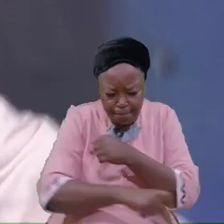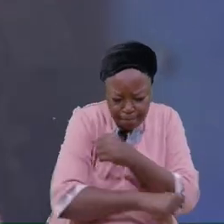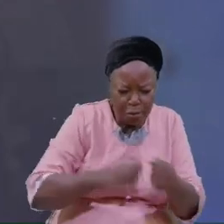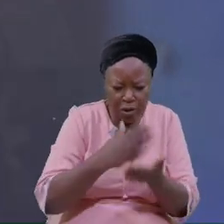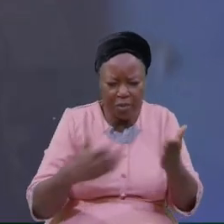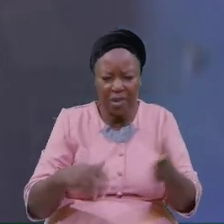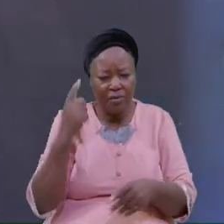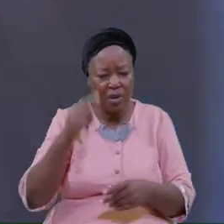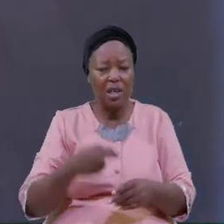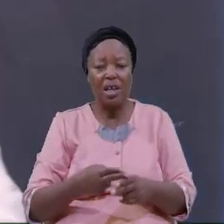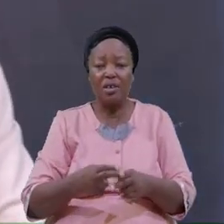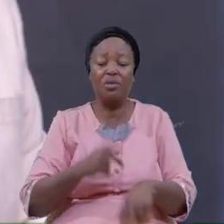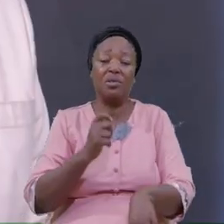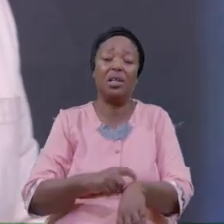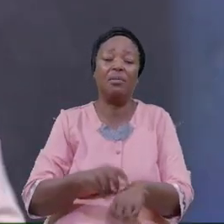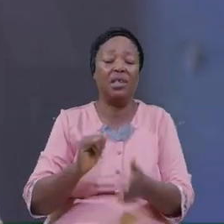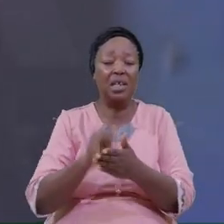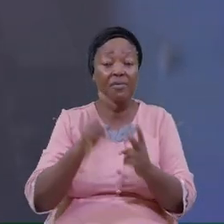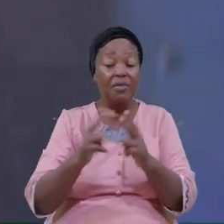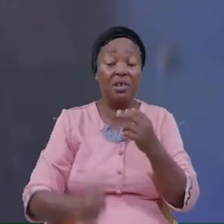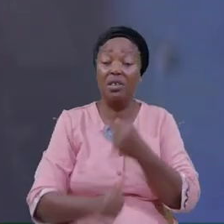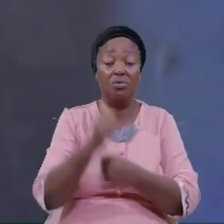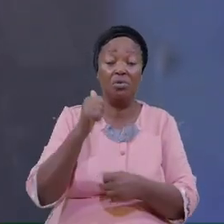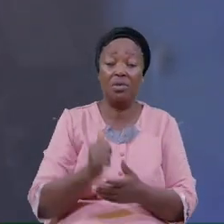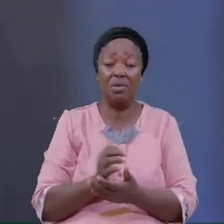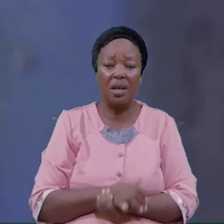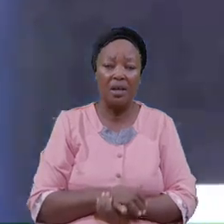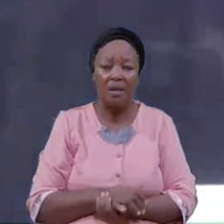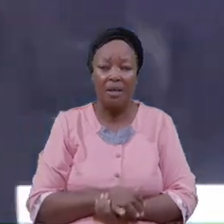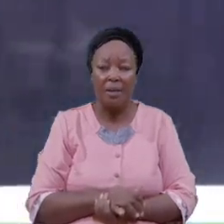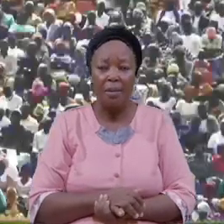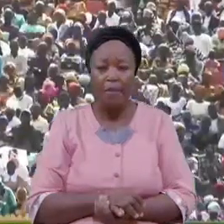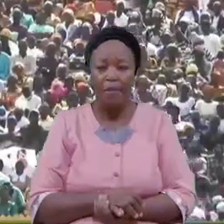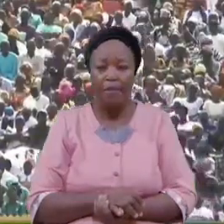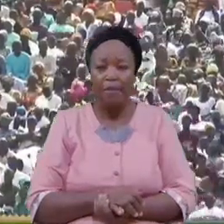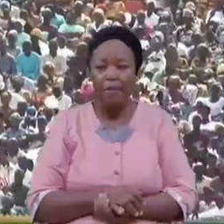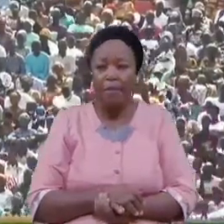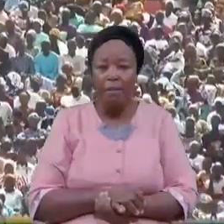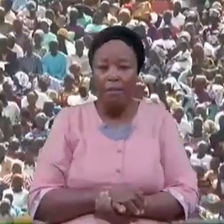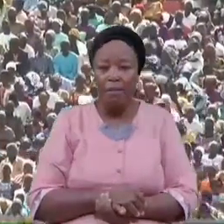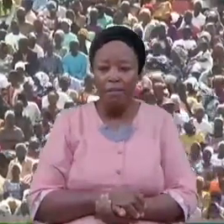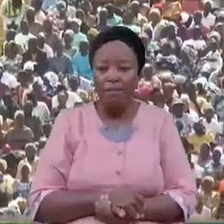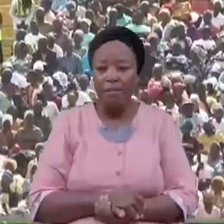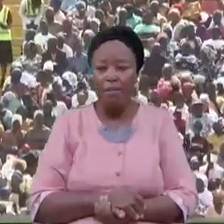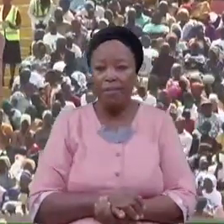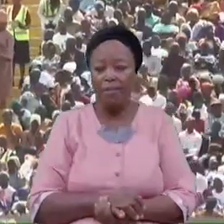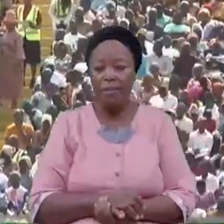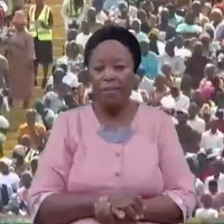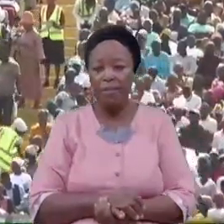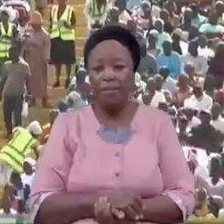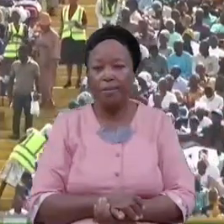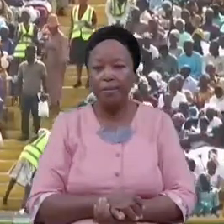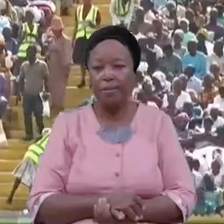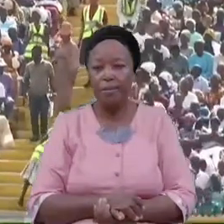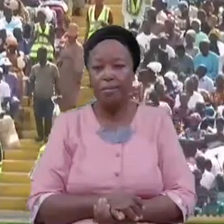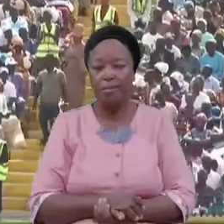that's dangerous. Un apôtre ou un quel que soit le titre, et il se permet de faire tout ce qu'il veut avec les femmes ou avec l'argent, il est